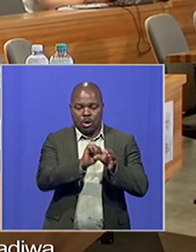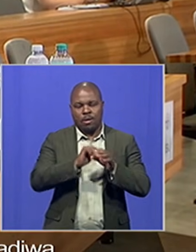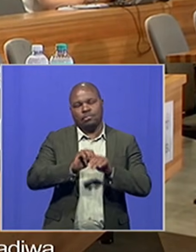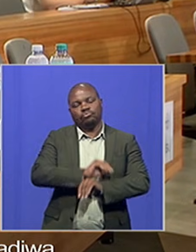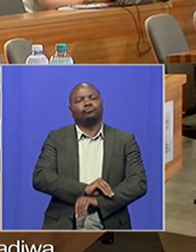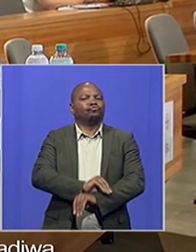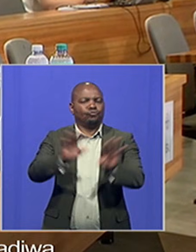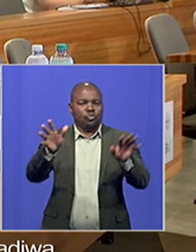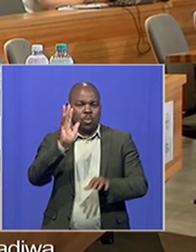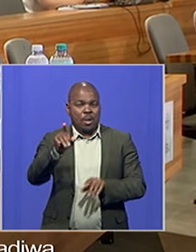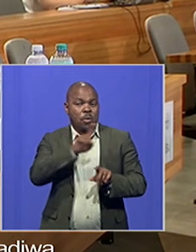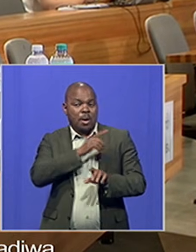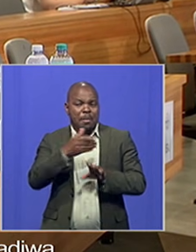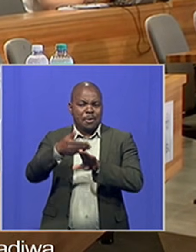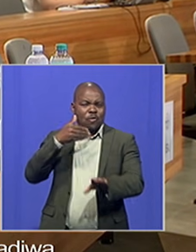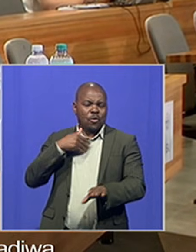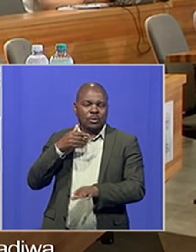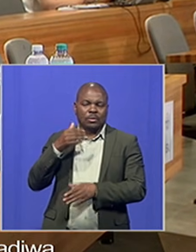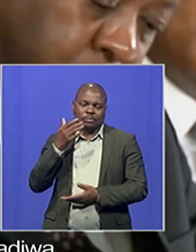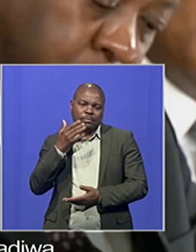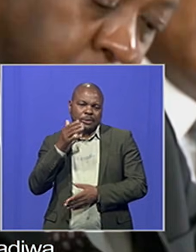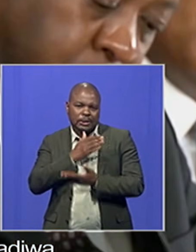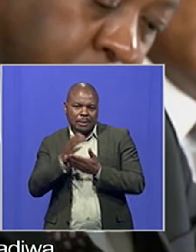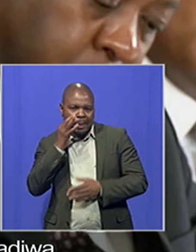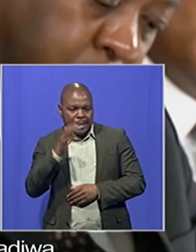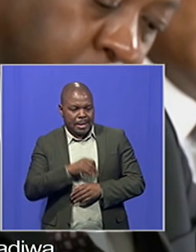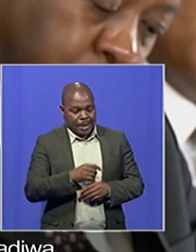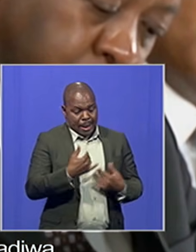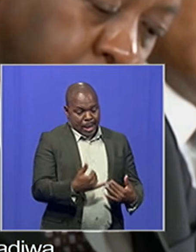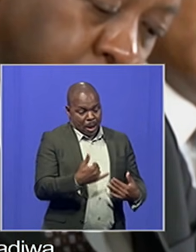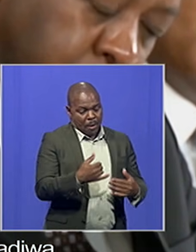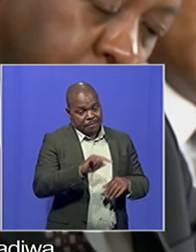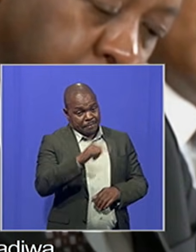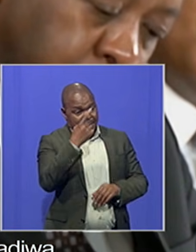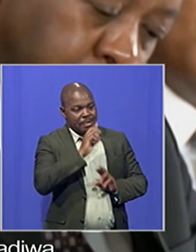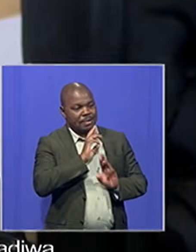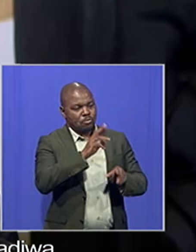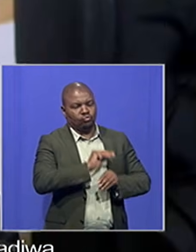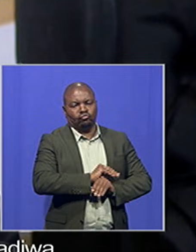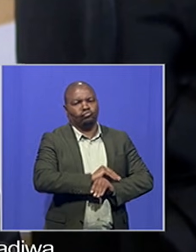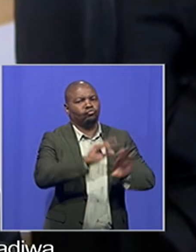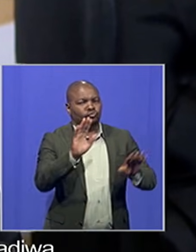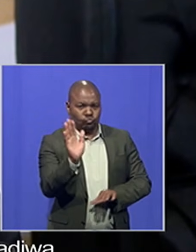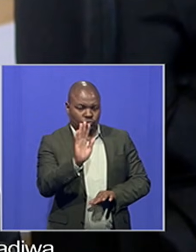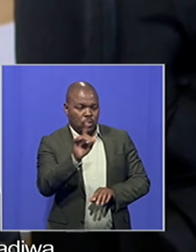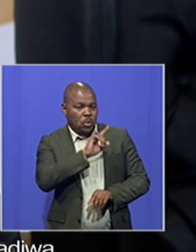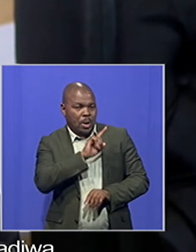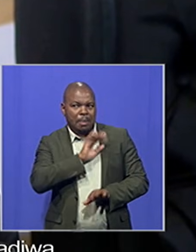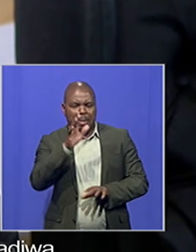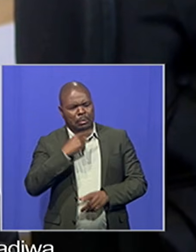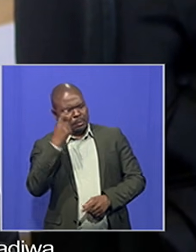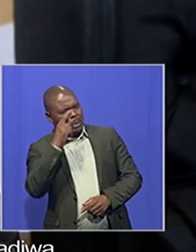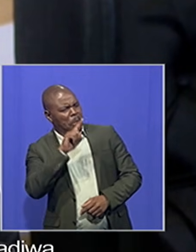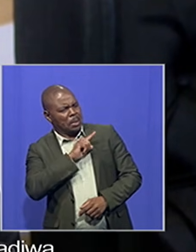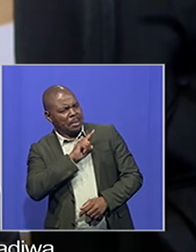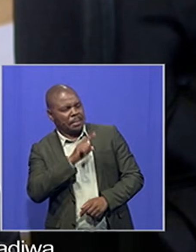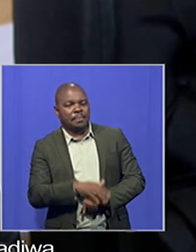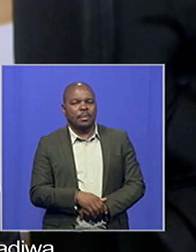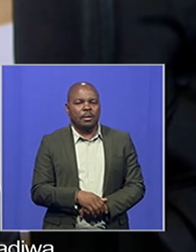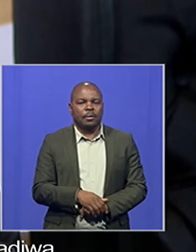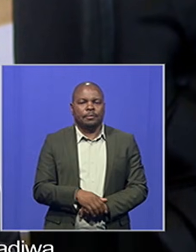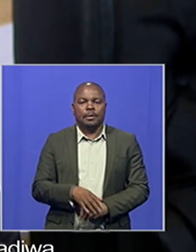ke morago ga dikgang tsa gore pegelo ya nakwana ga ene e rebolwa mo phatlalatseng e leng sengwe se se ka bakang dipelaelo.